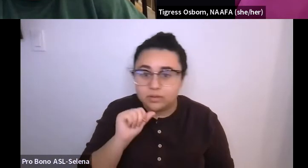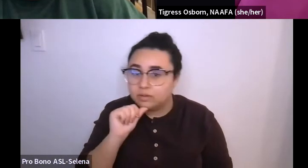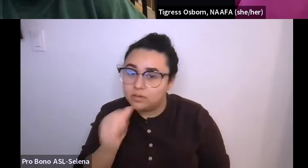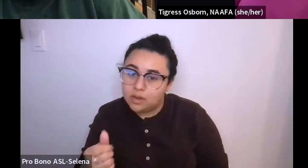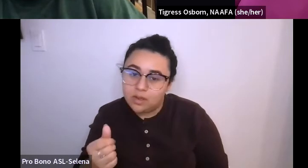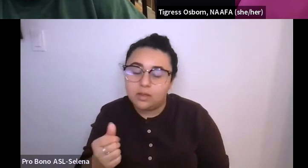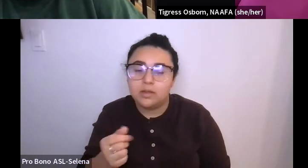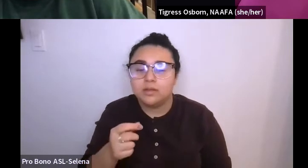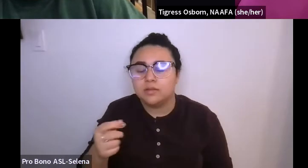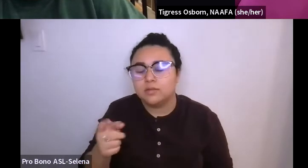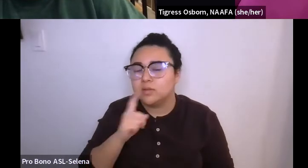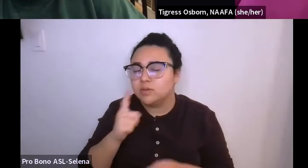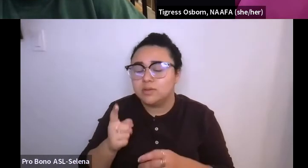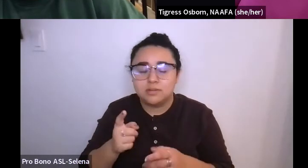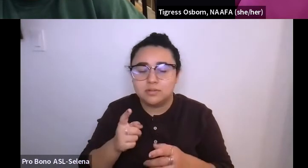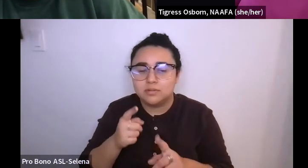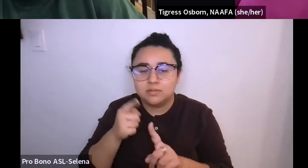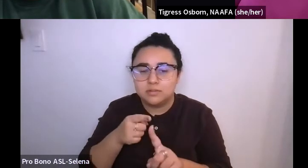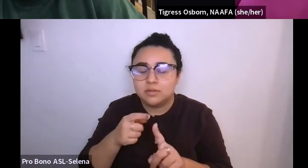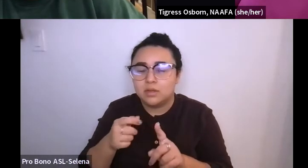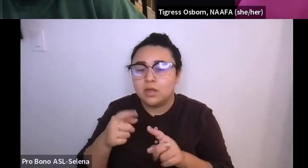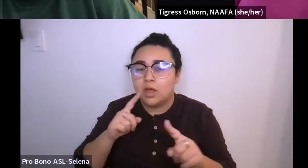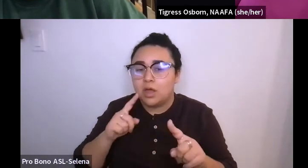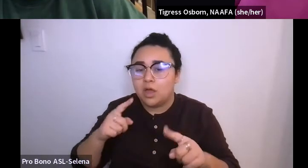main argument we had was when it came to